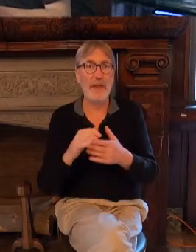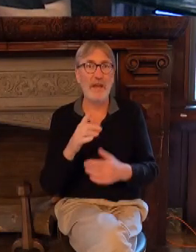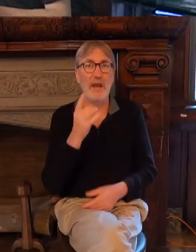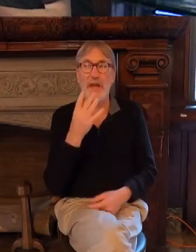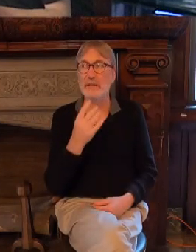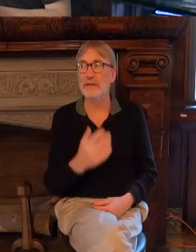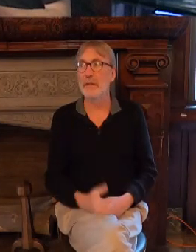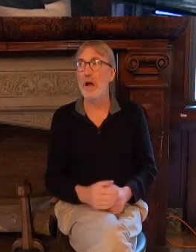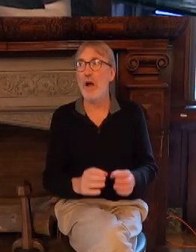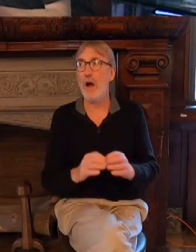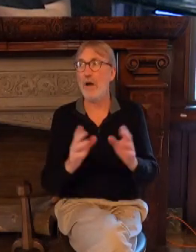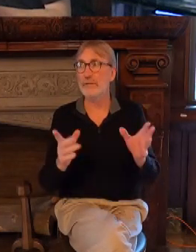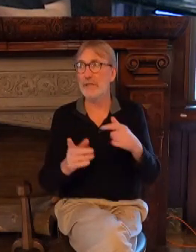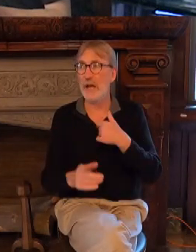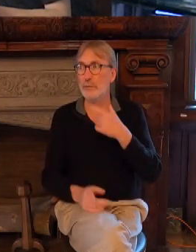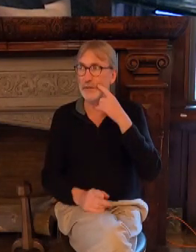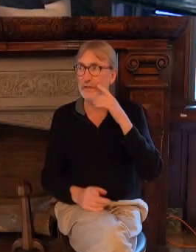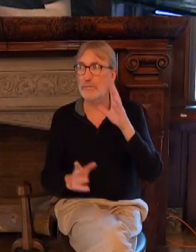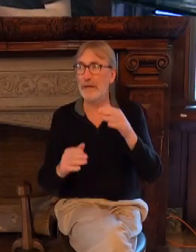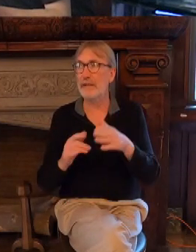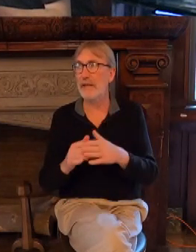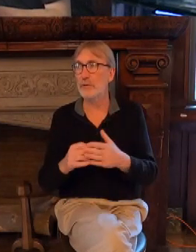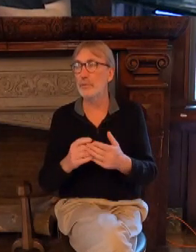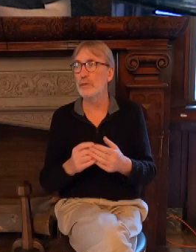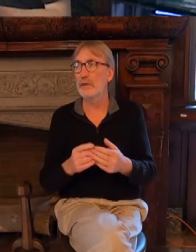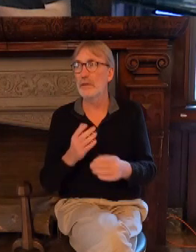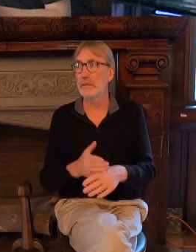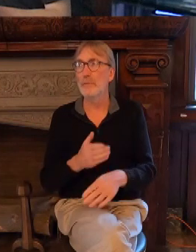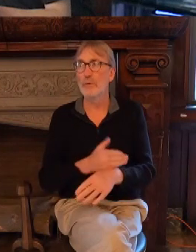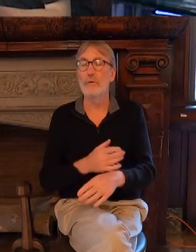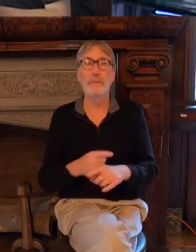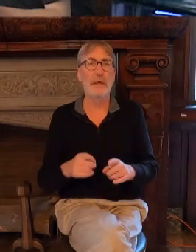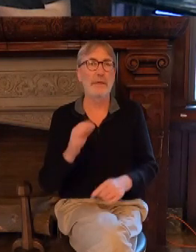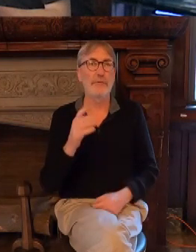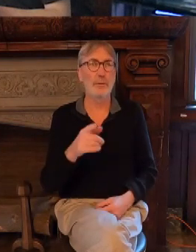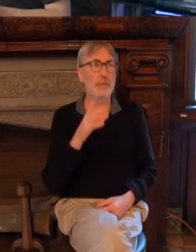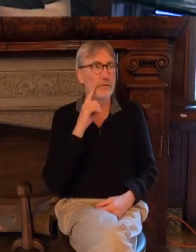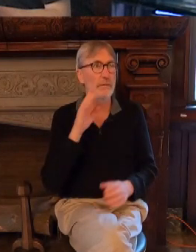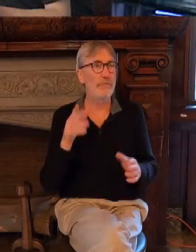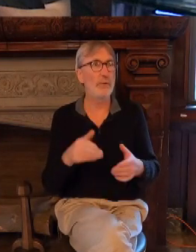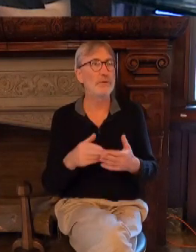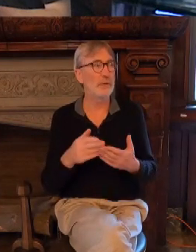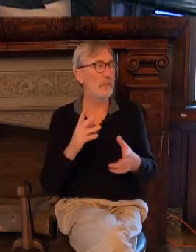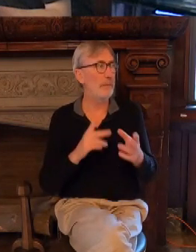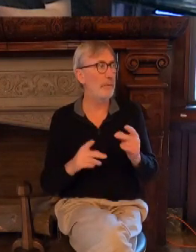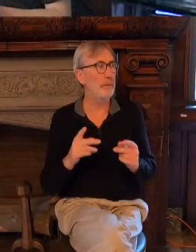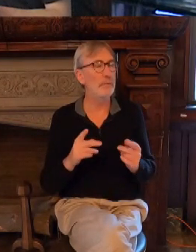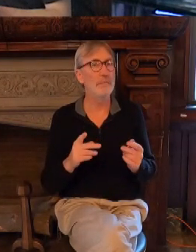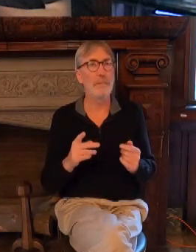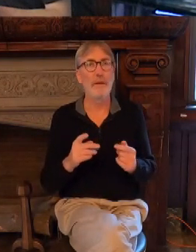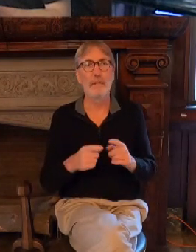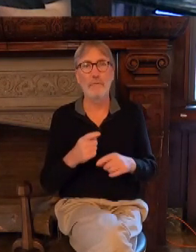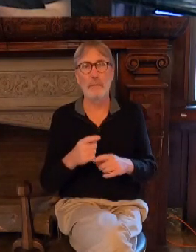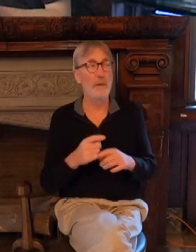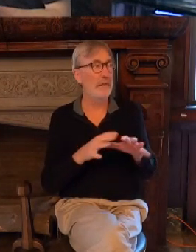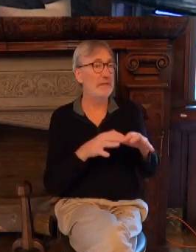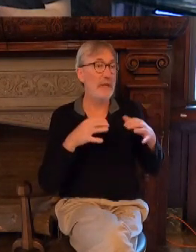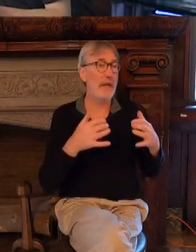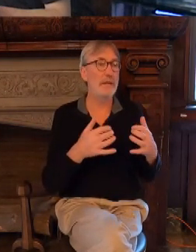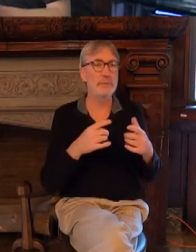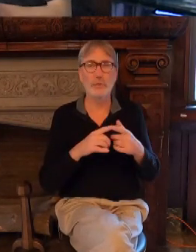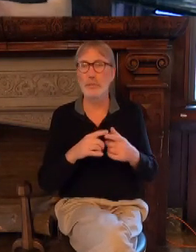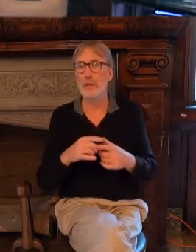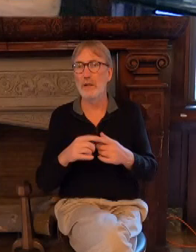And obviously I would expect that to improve, but if you're focusing on getting people from the stadiums to the